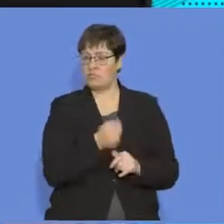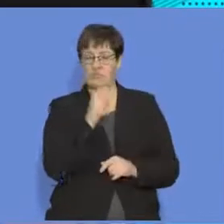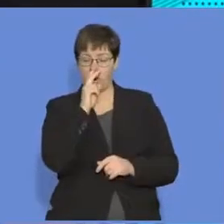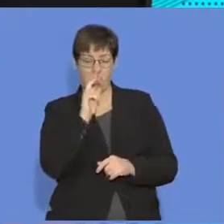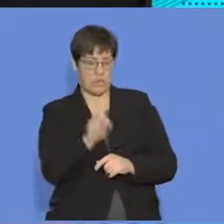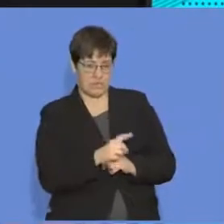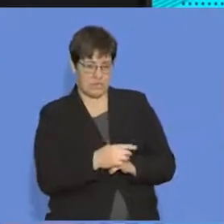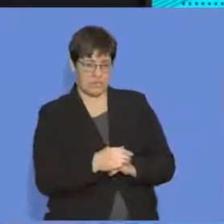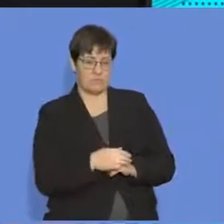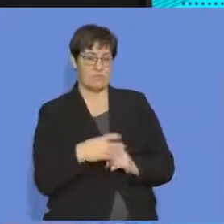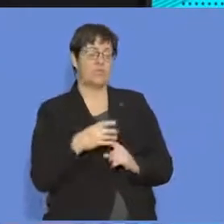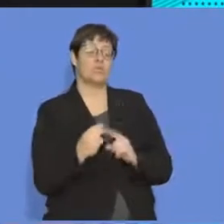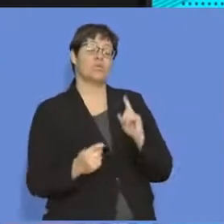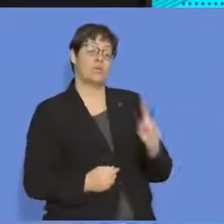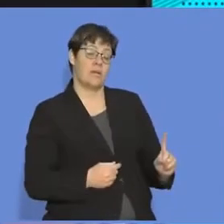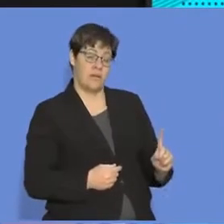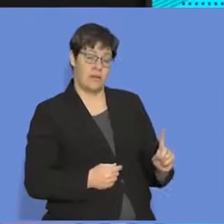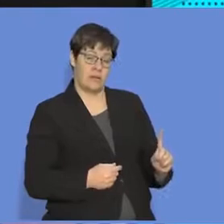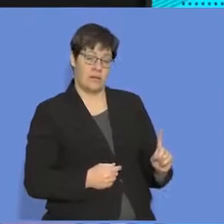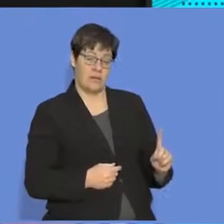so we're going to look at in choice 1.